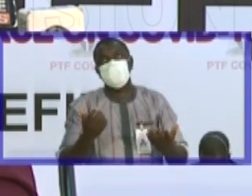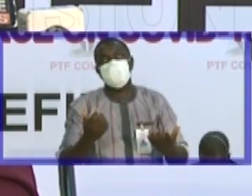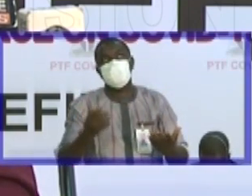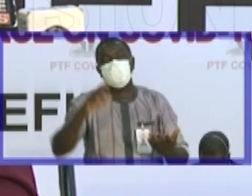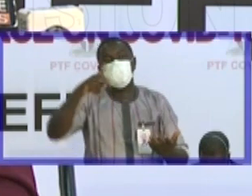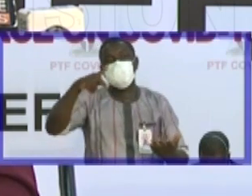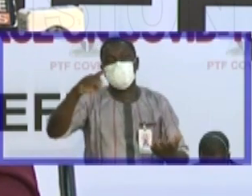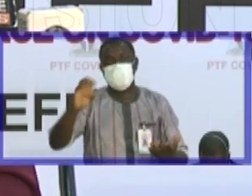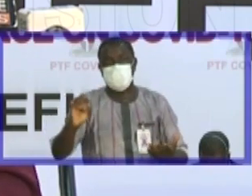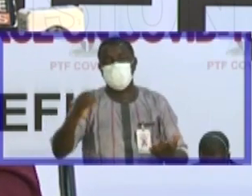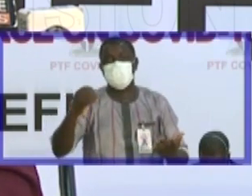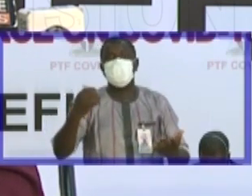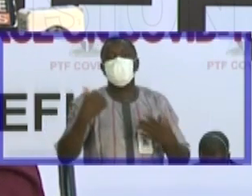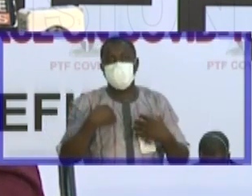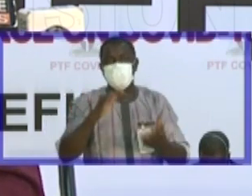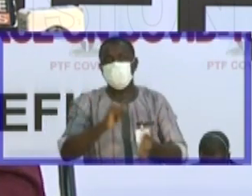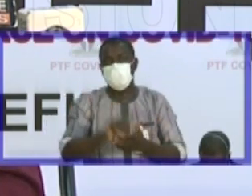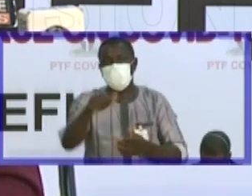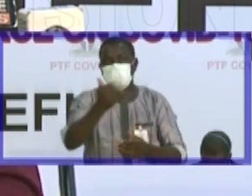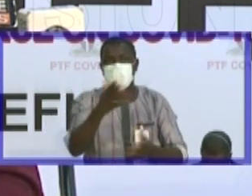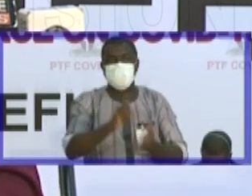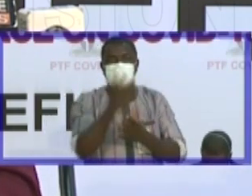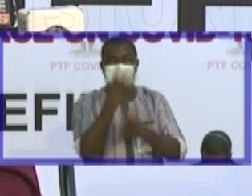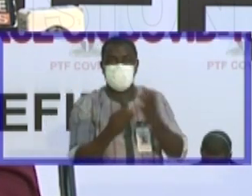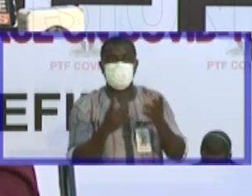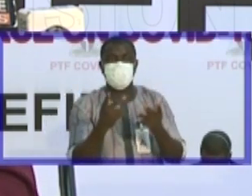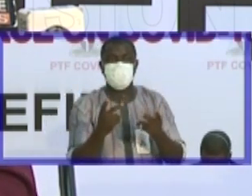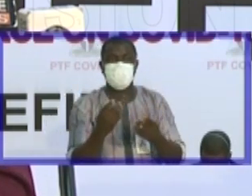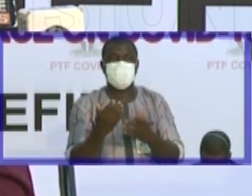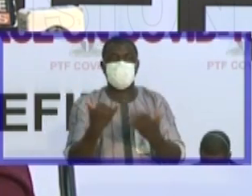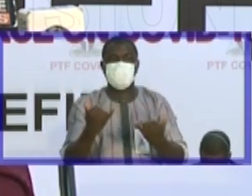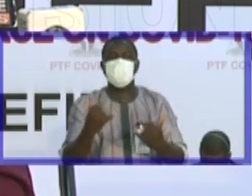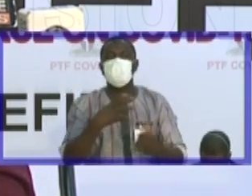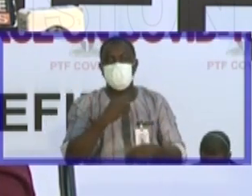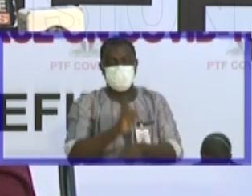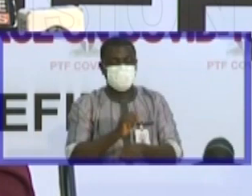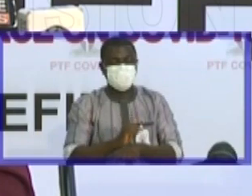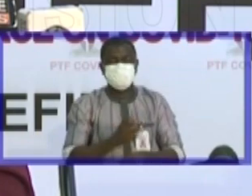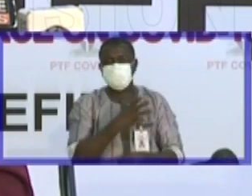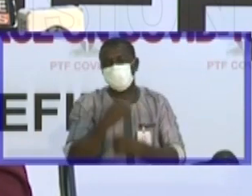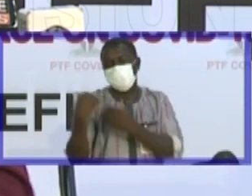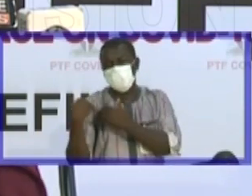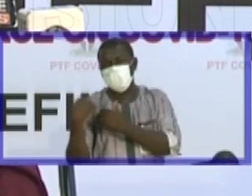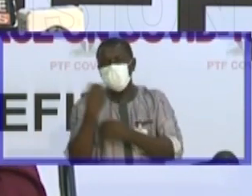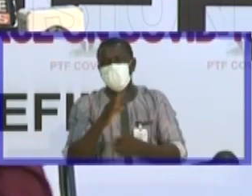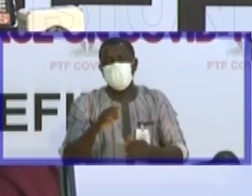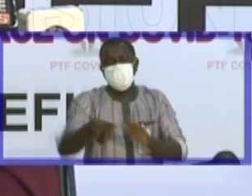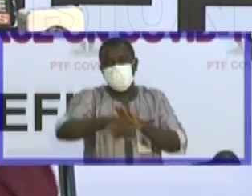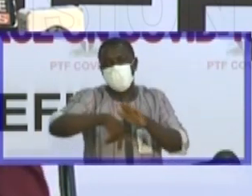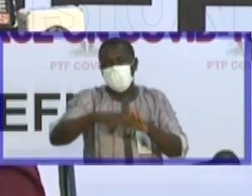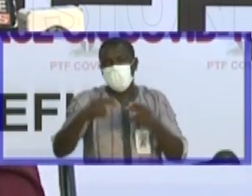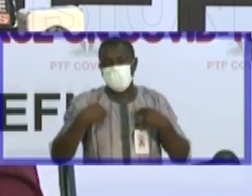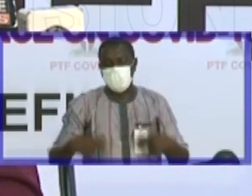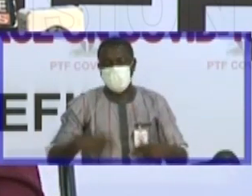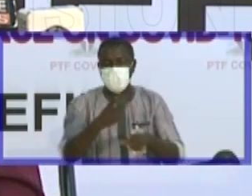now, and they are working. Now, the role of primary healthcare. Primary healthcare is very important in this exercise,